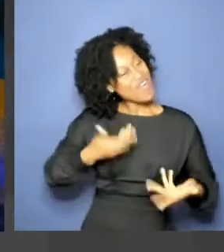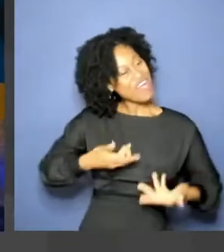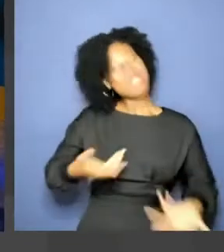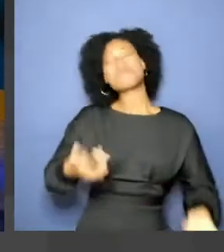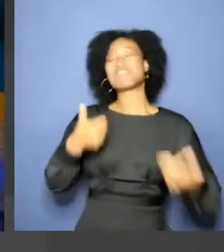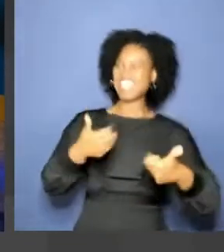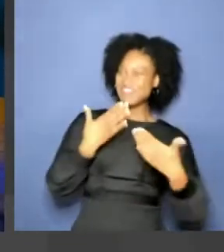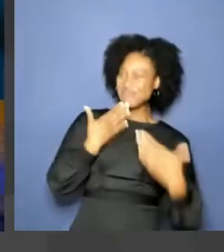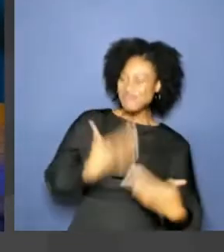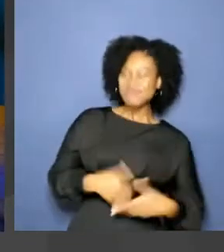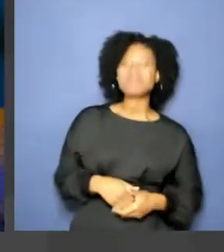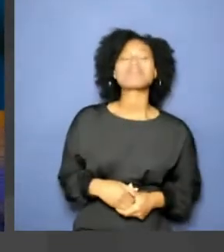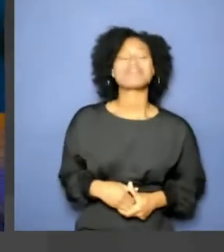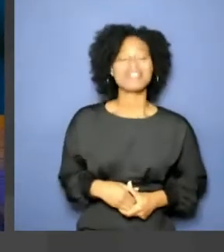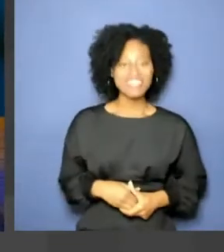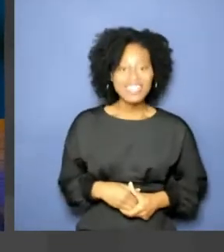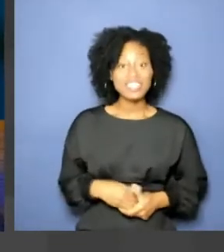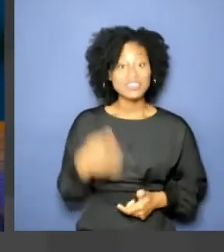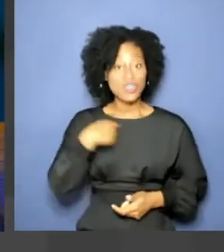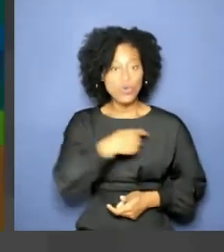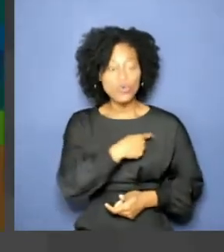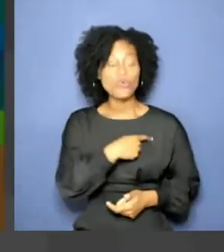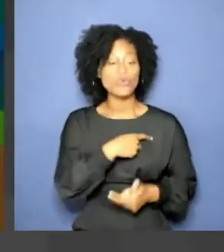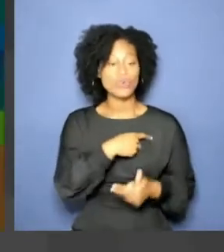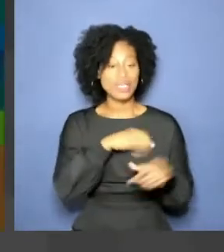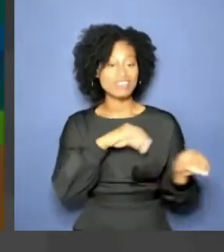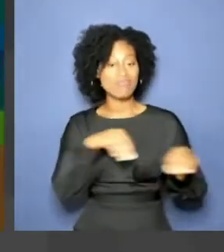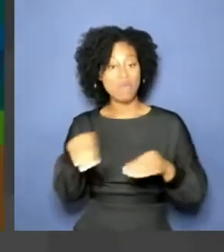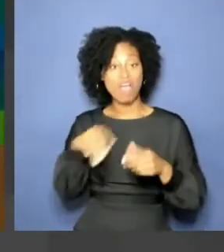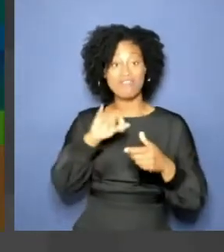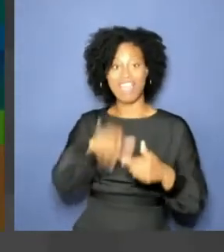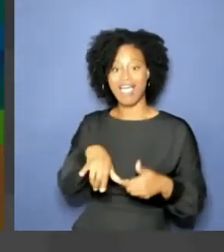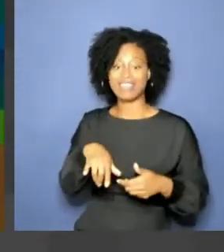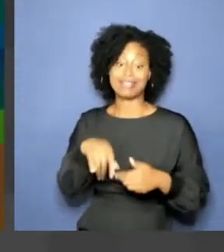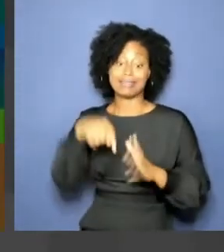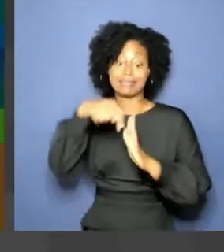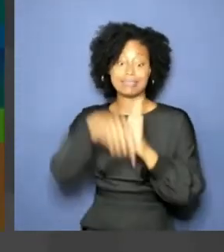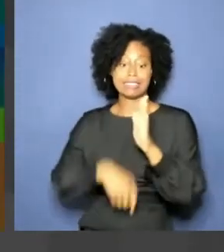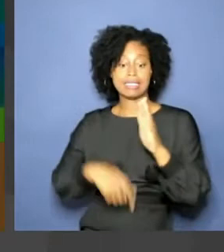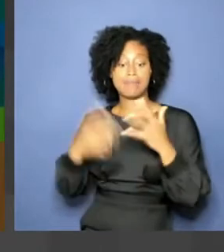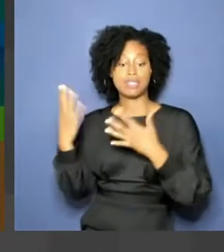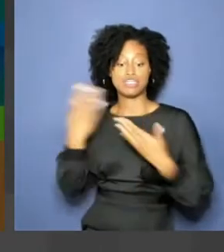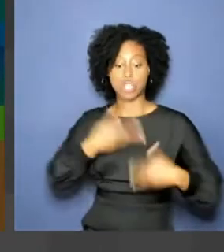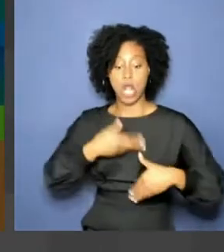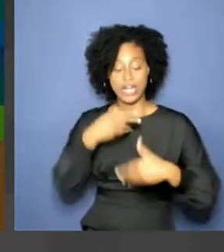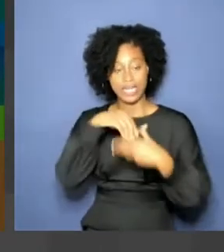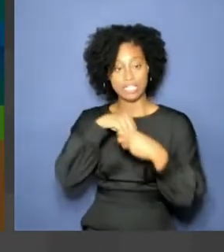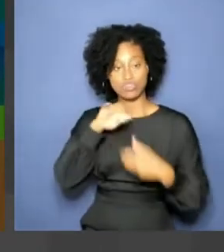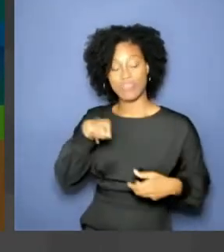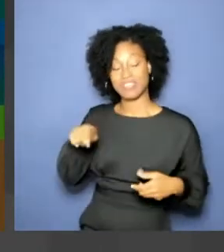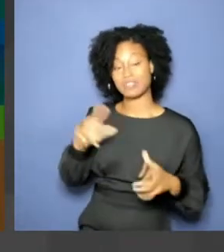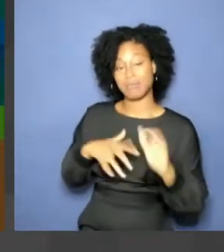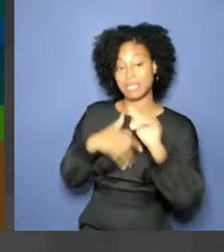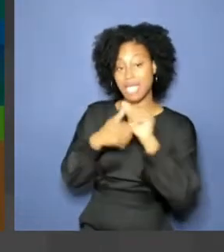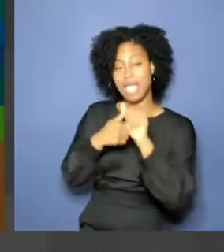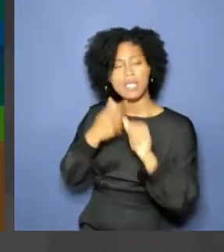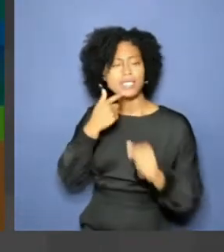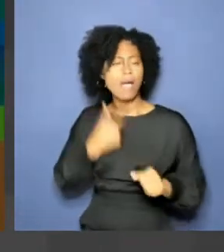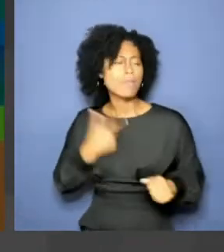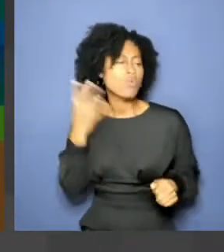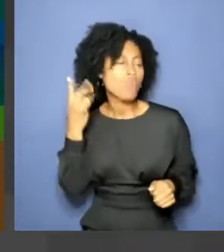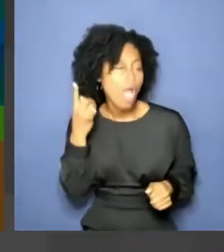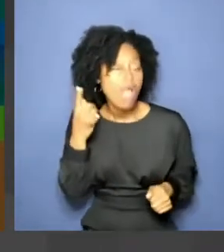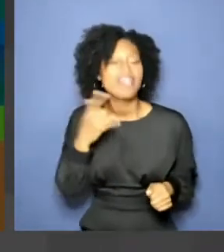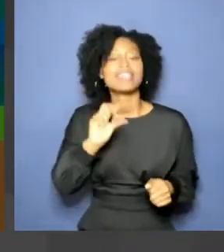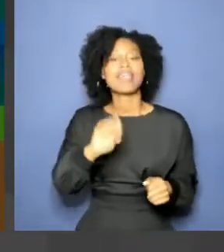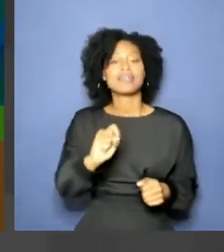So we've moved the Deep Dark into this update. Can you talk to us more about why? Yes, I mean, one of the